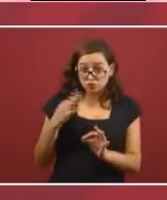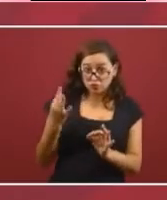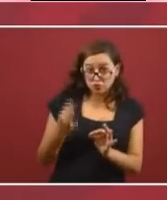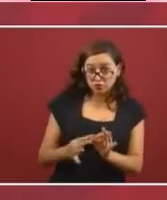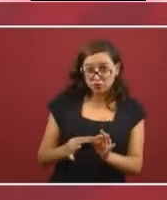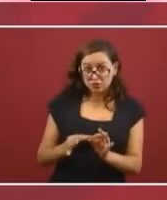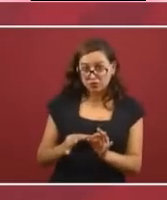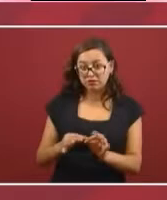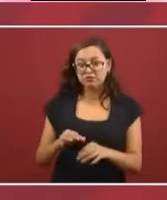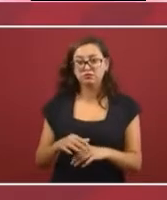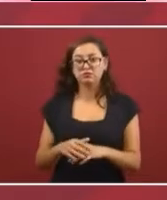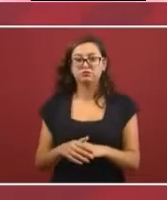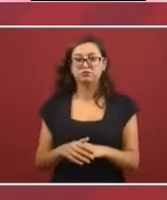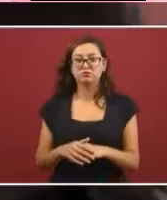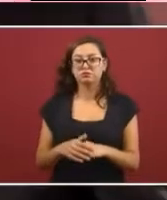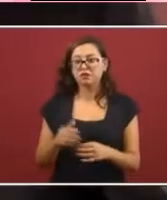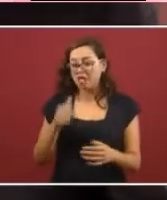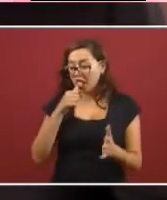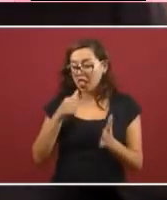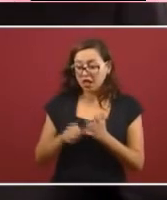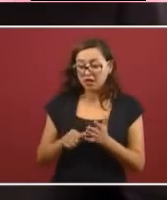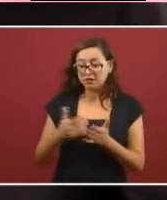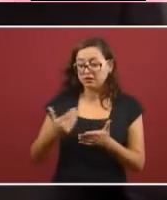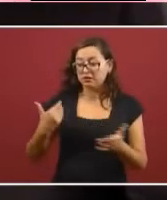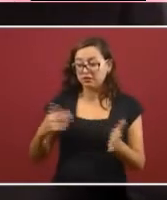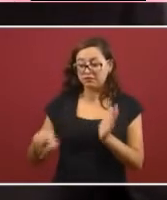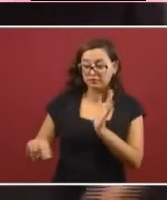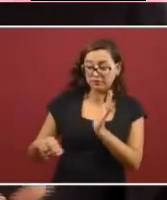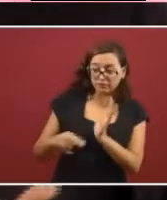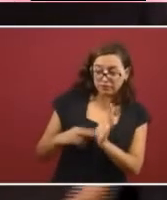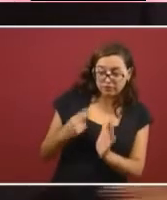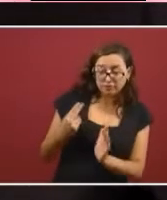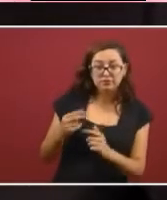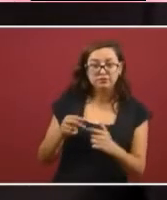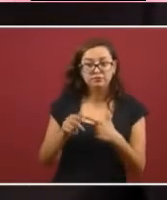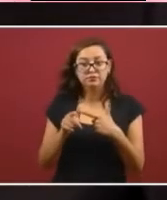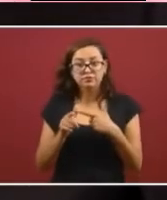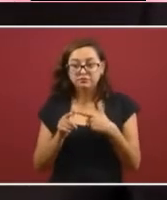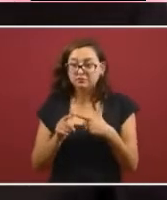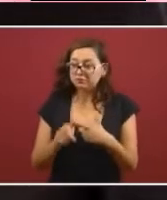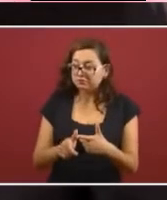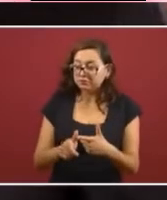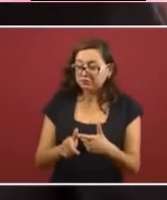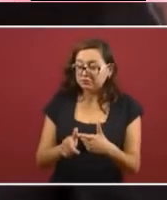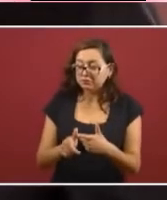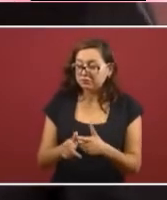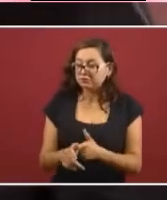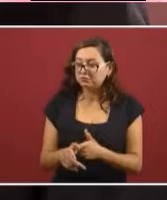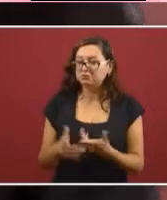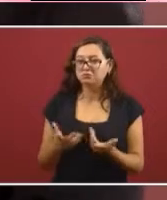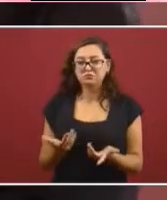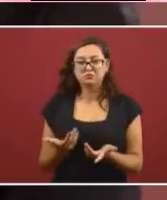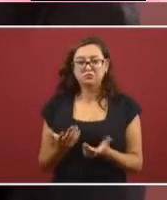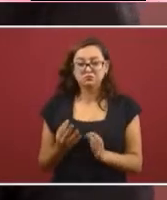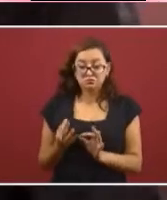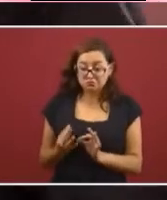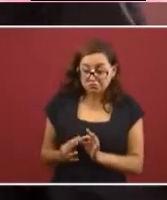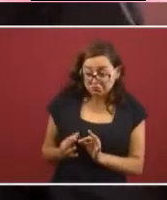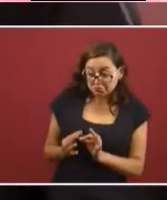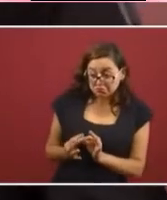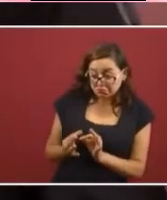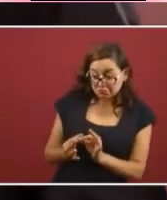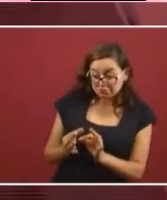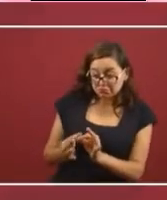if they are complying with what was on their manifest. In the case that it is being dealt